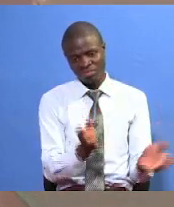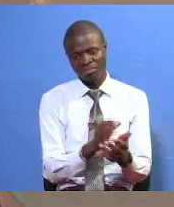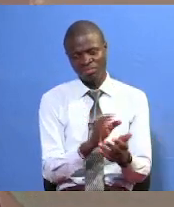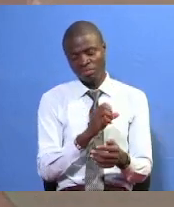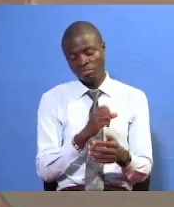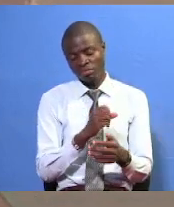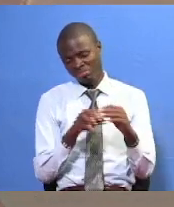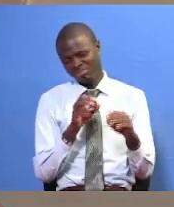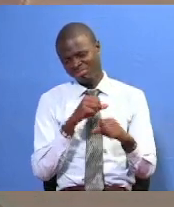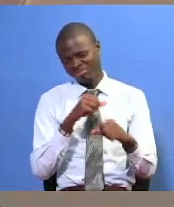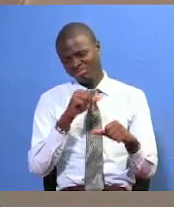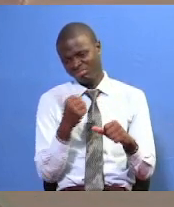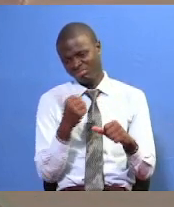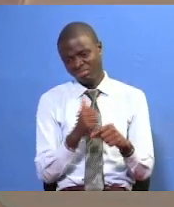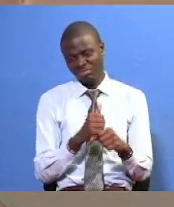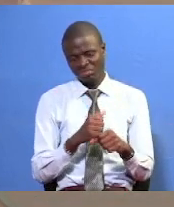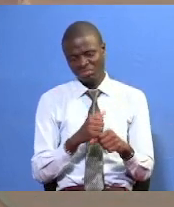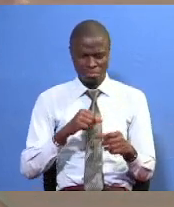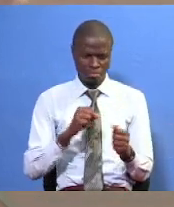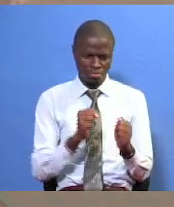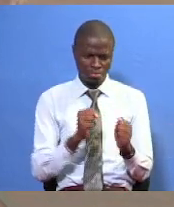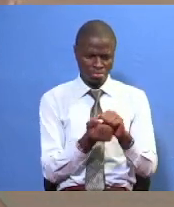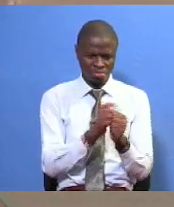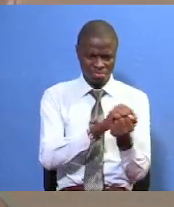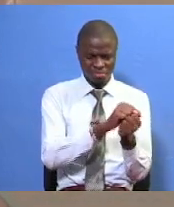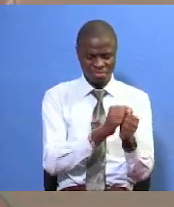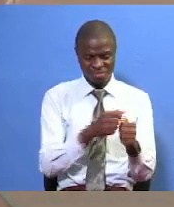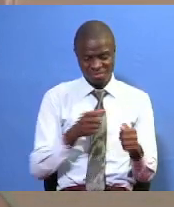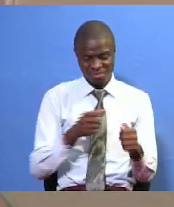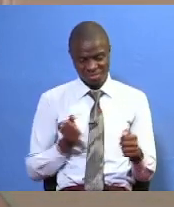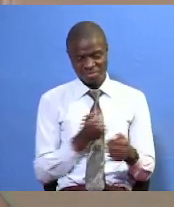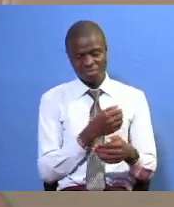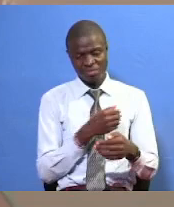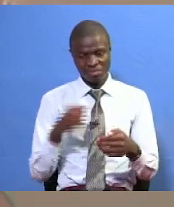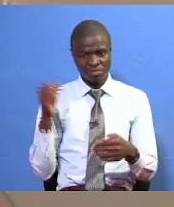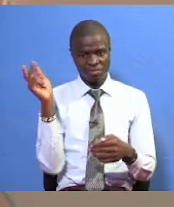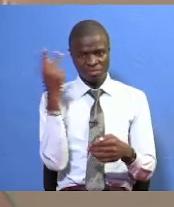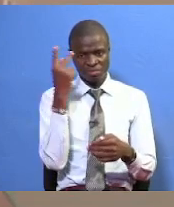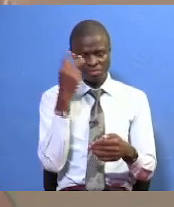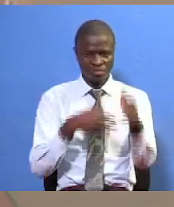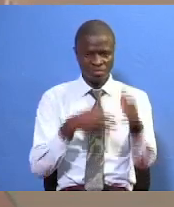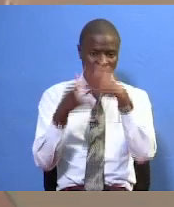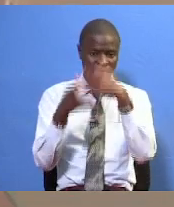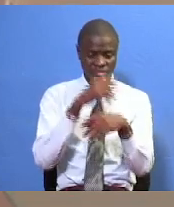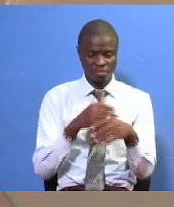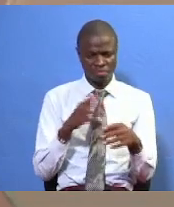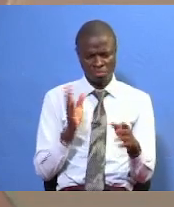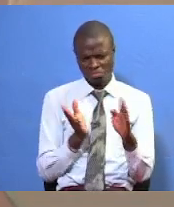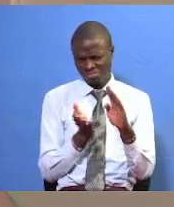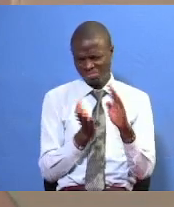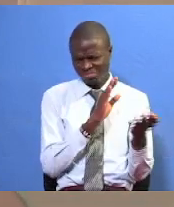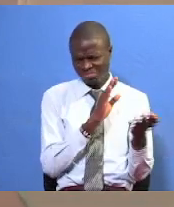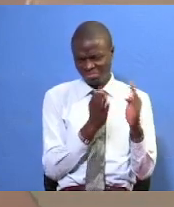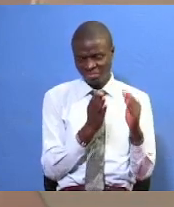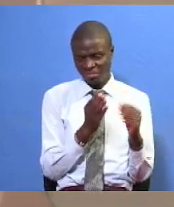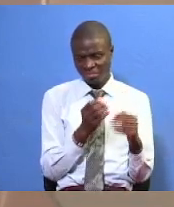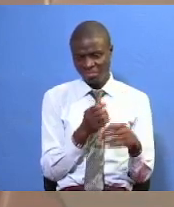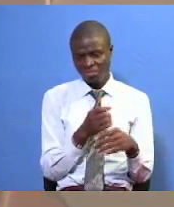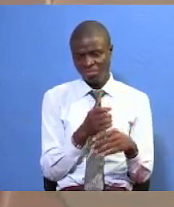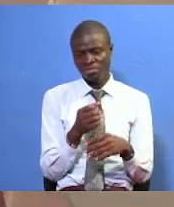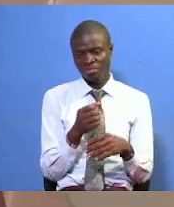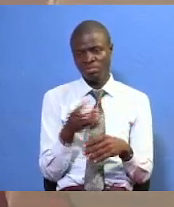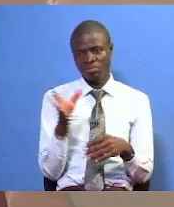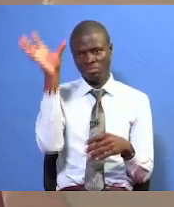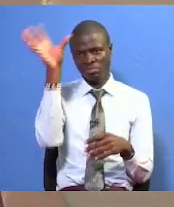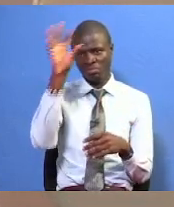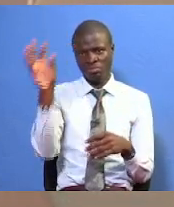initiatives, and other forms of support towards our treasured university. You are all familiar of the African saying that